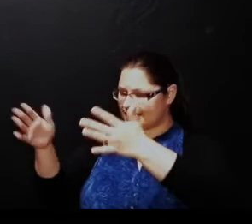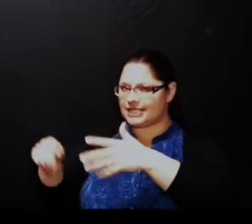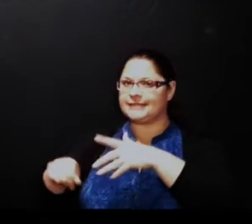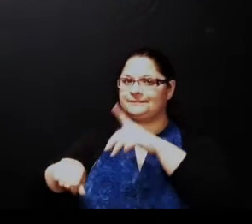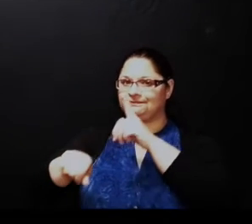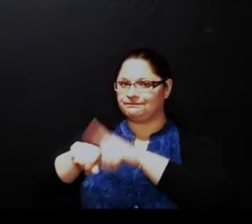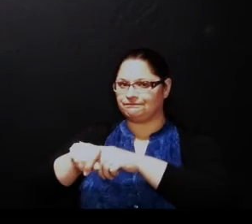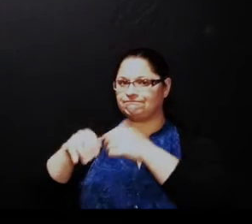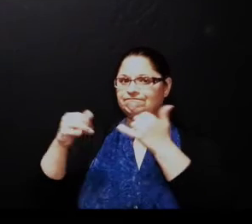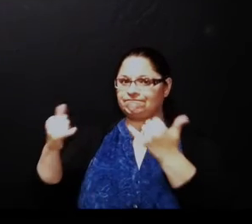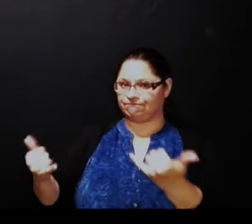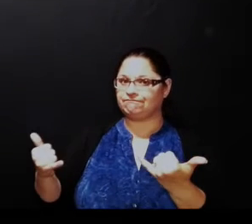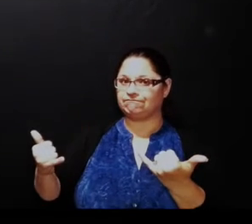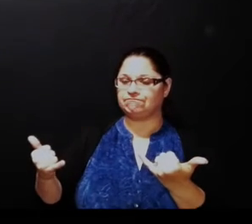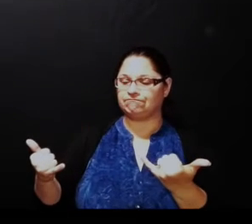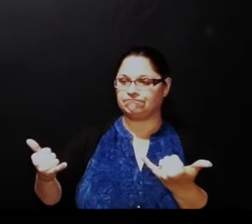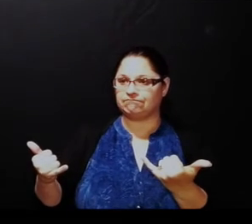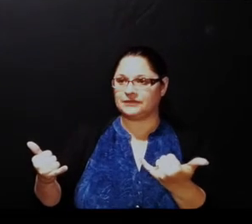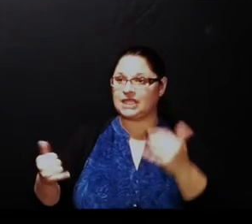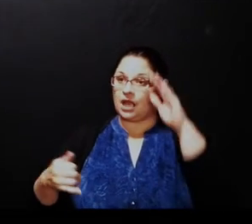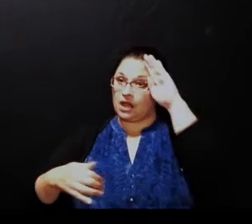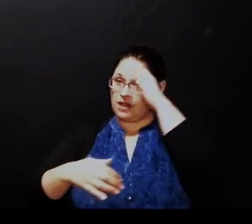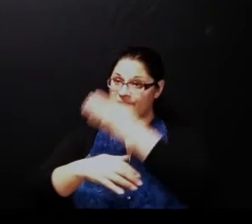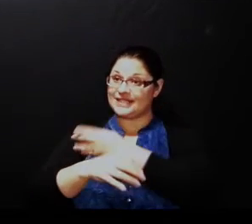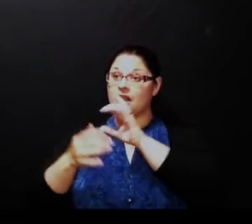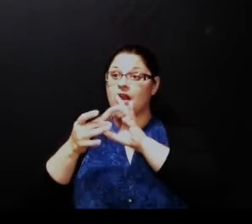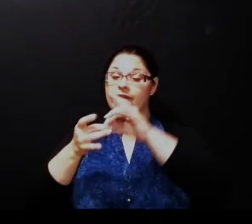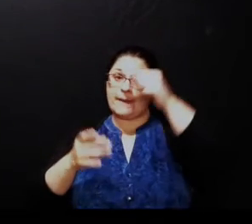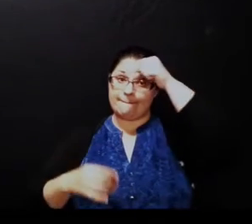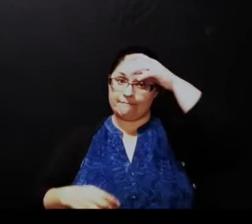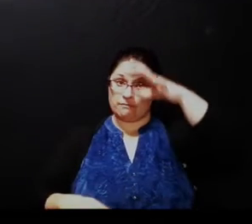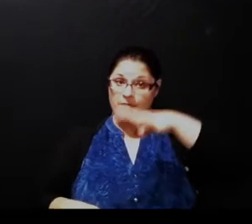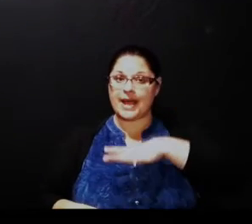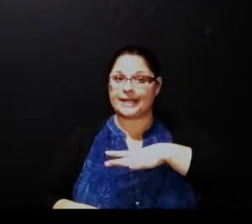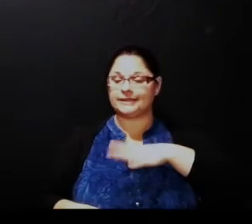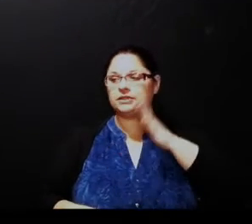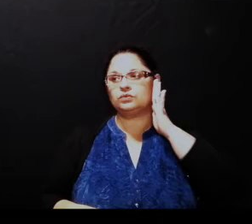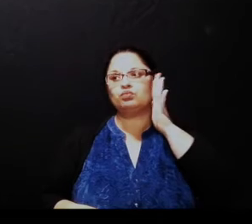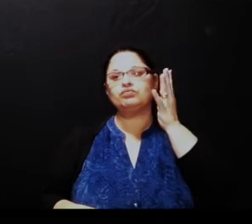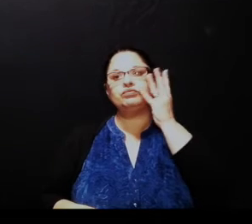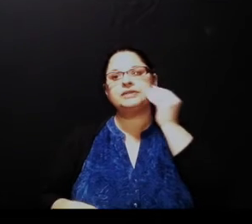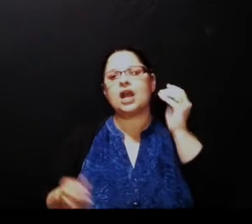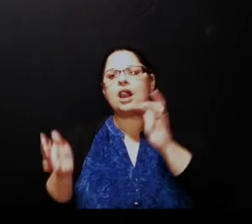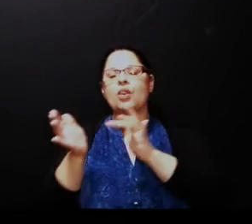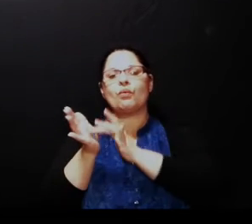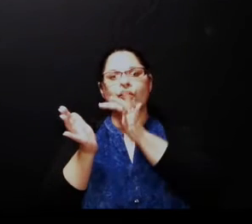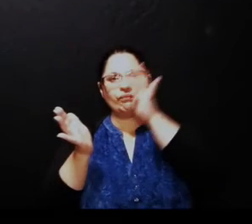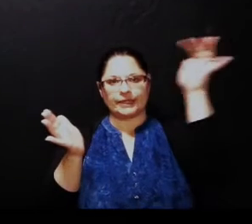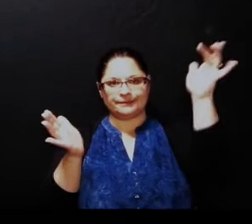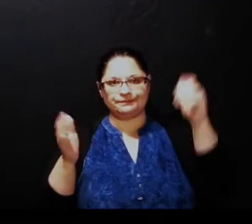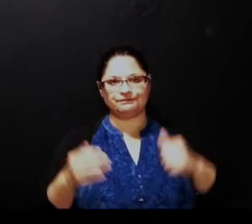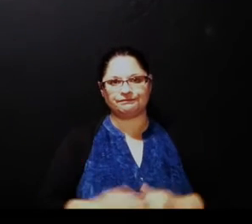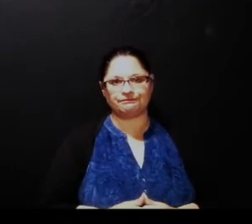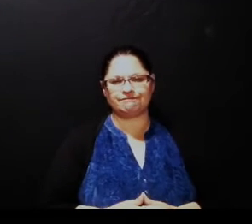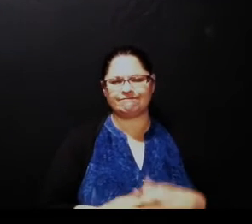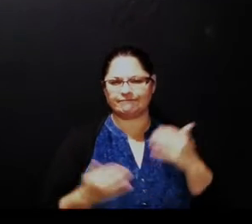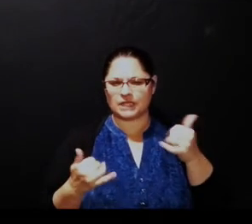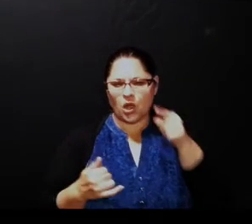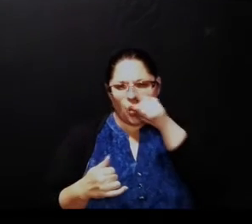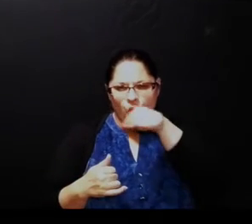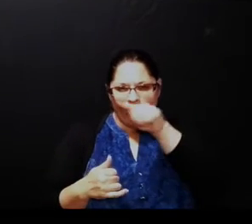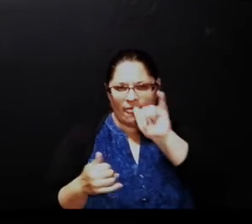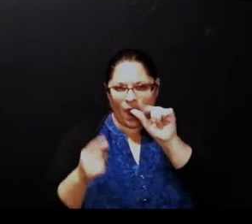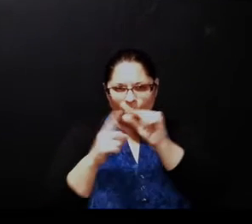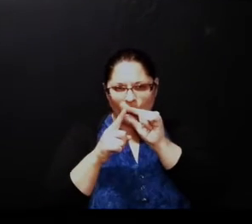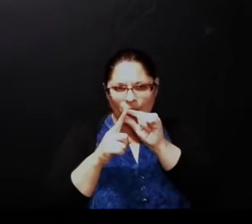hour is come that the Son of Man should be glorified. Circle